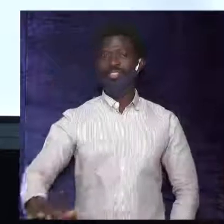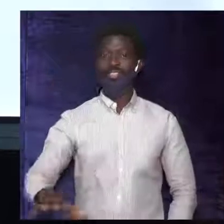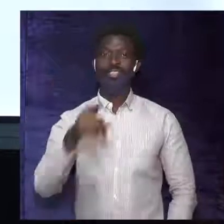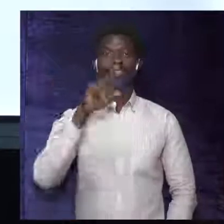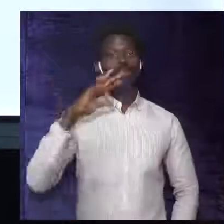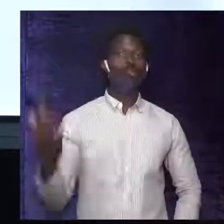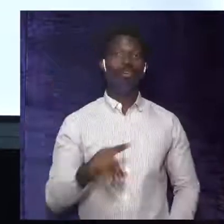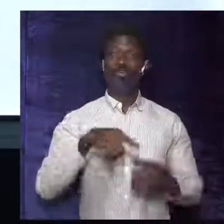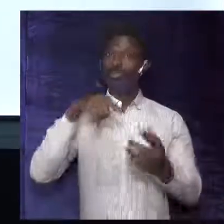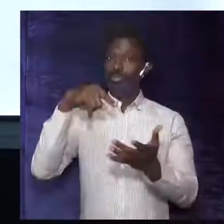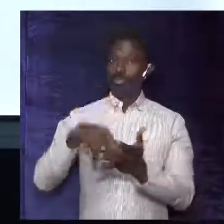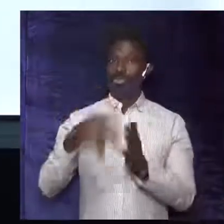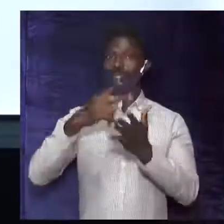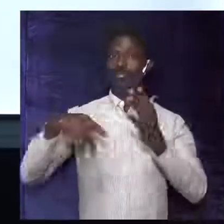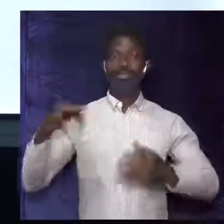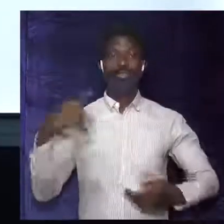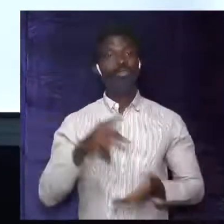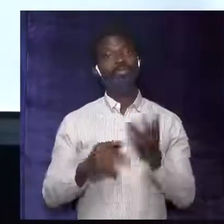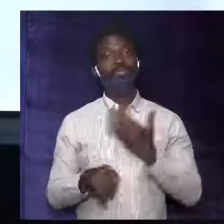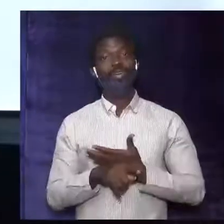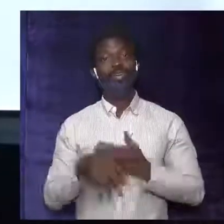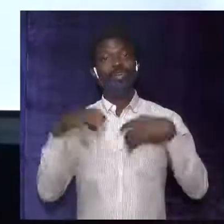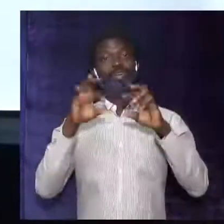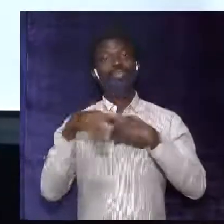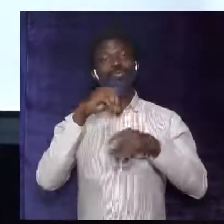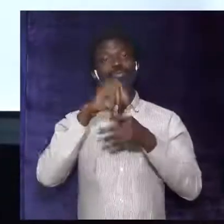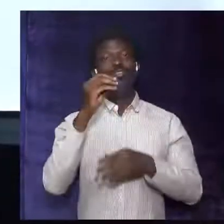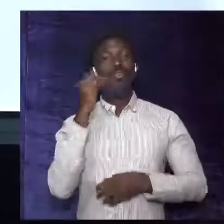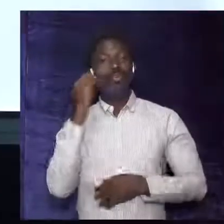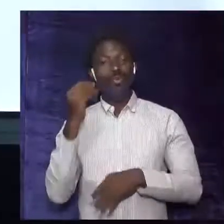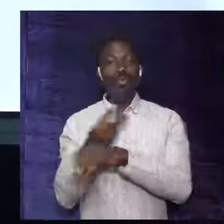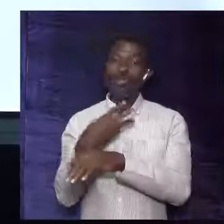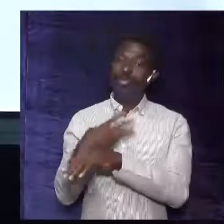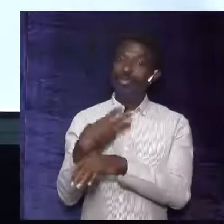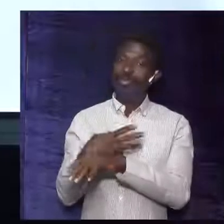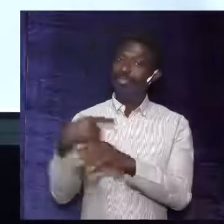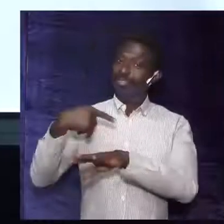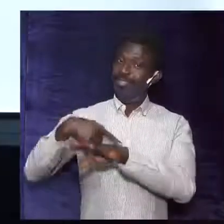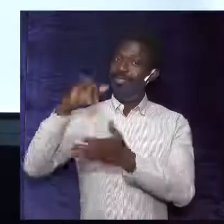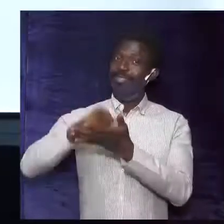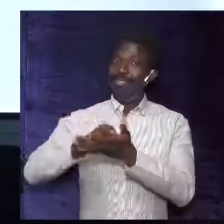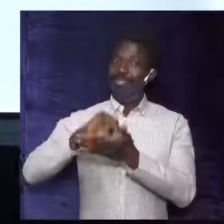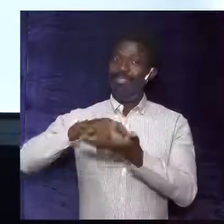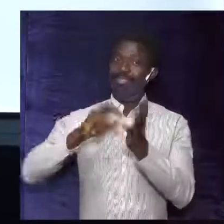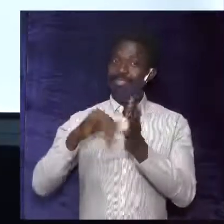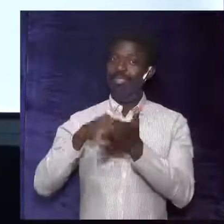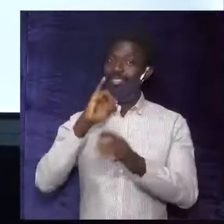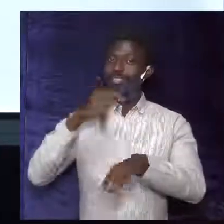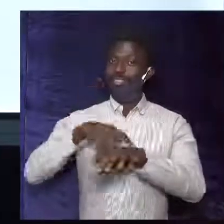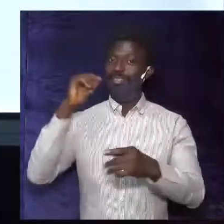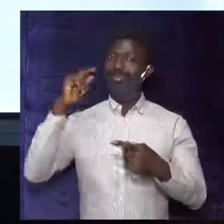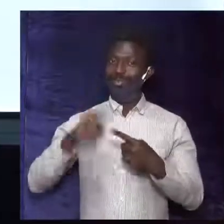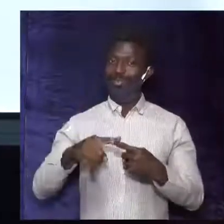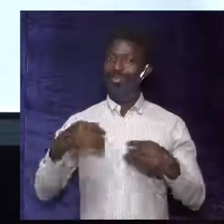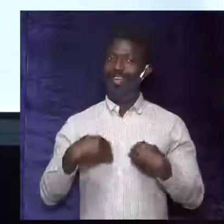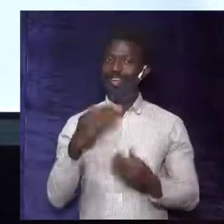Hello children, you're welcome to this segment of the program The Classroom in Your Home. It is mathematics time, and that means it is time to